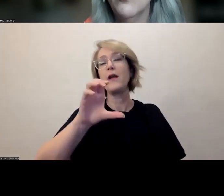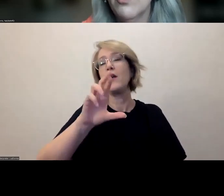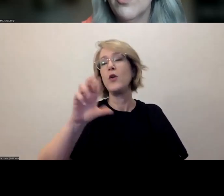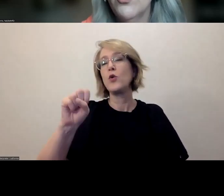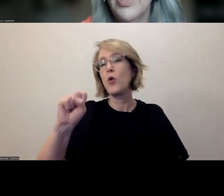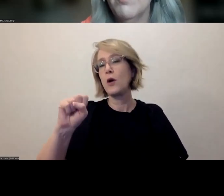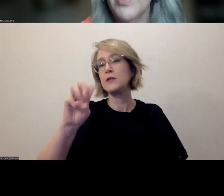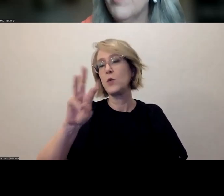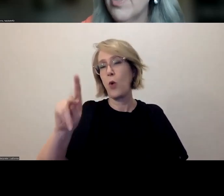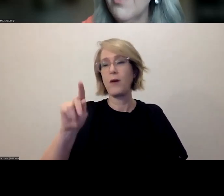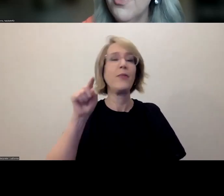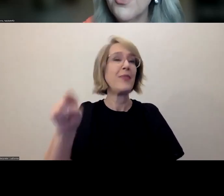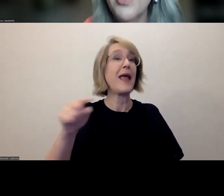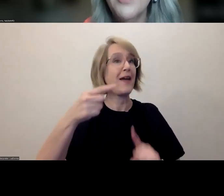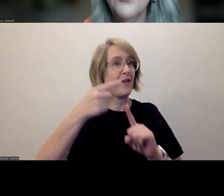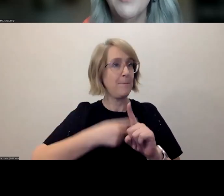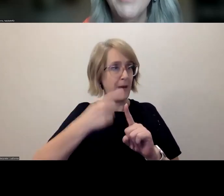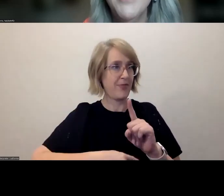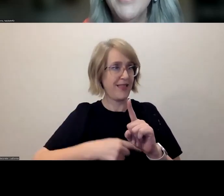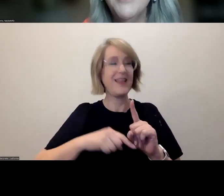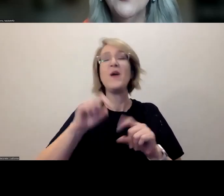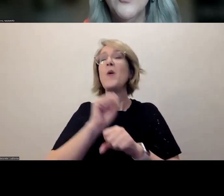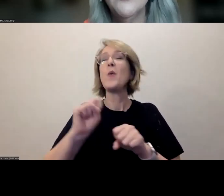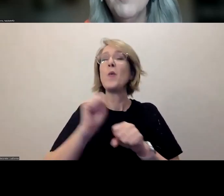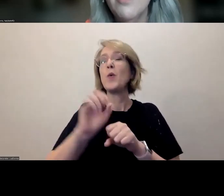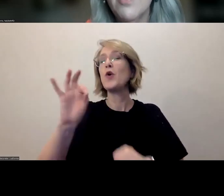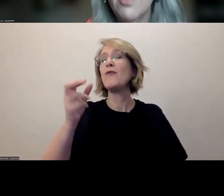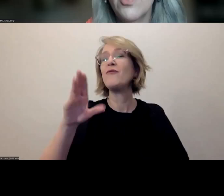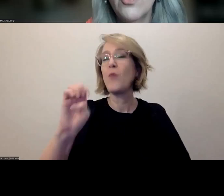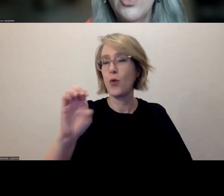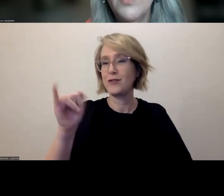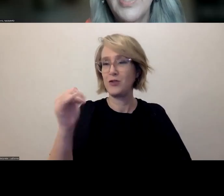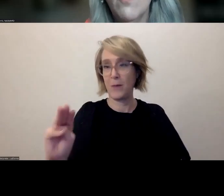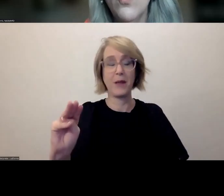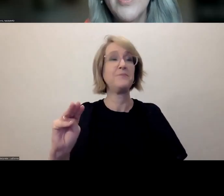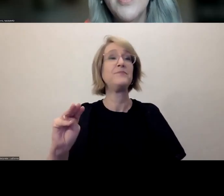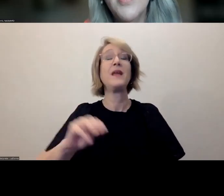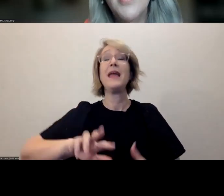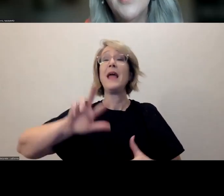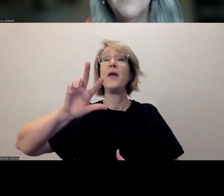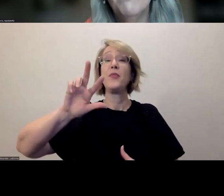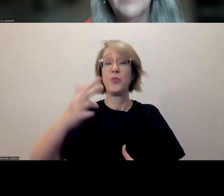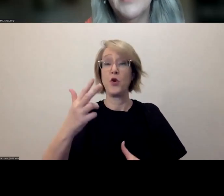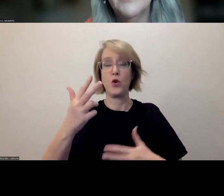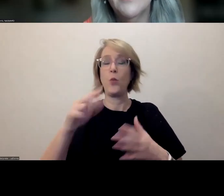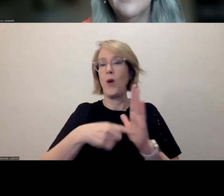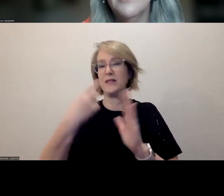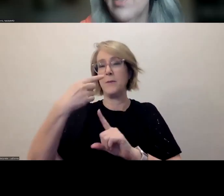monthly workforce jam, kind of modeled after this crisis jam. It's held once a month on the third Tuesday at 1.